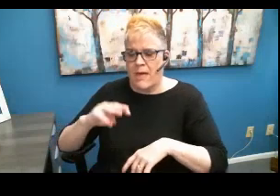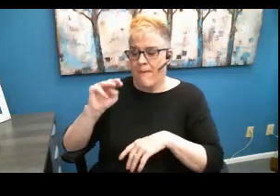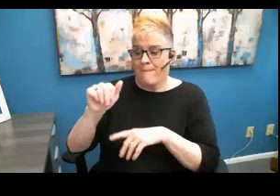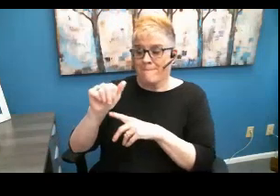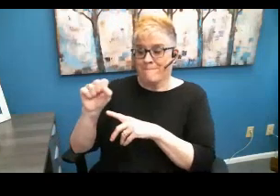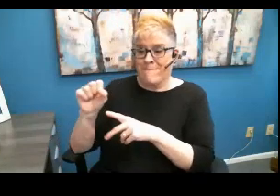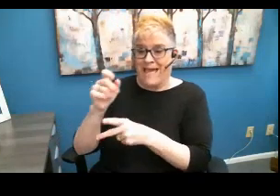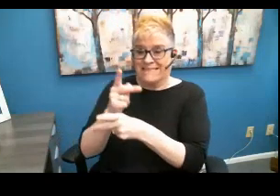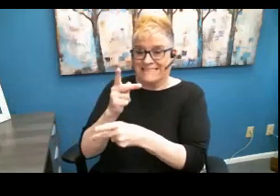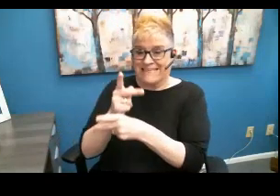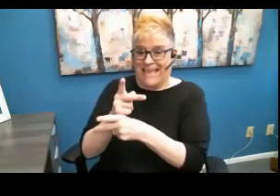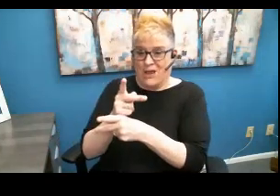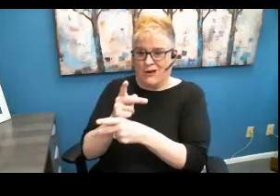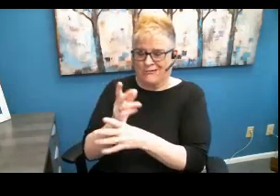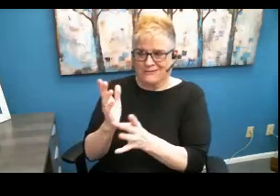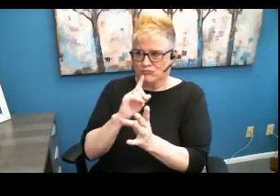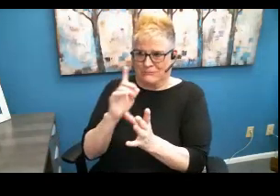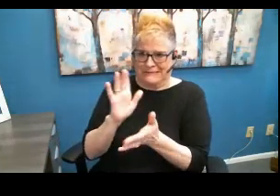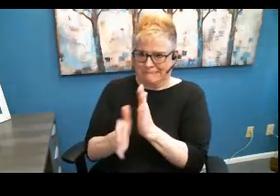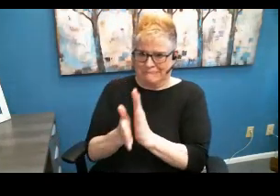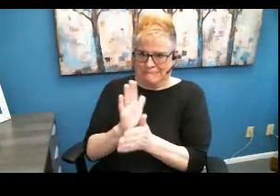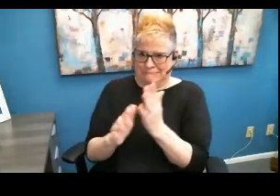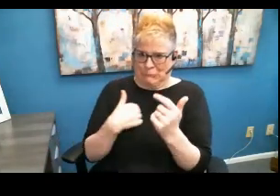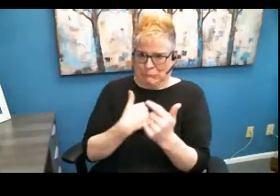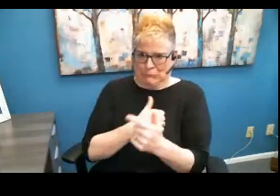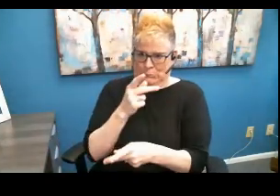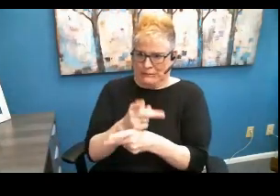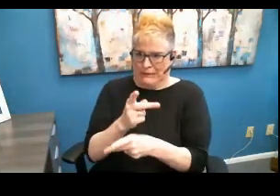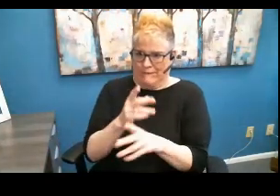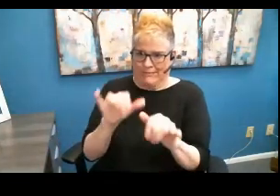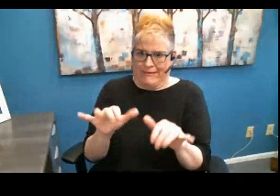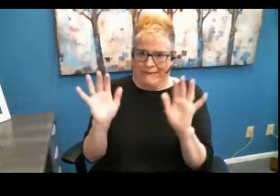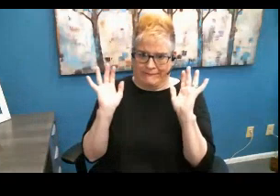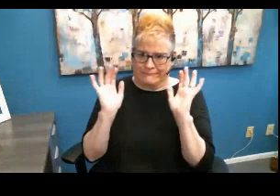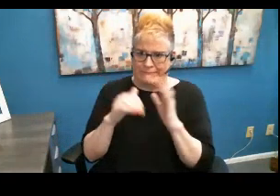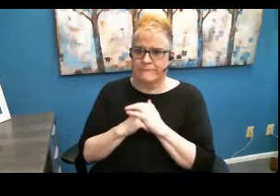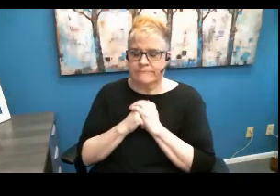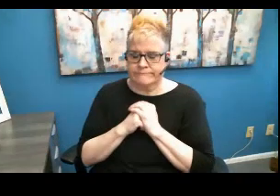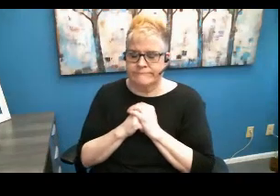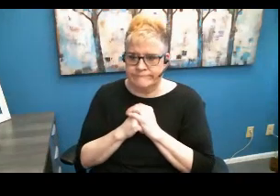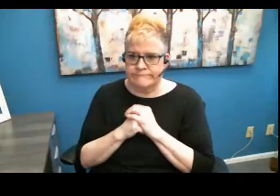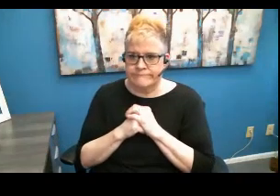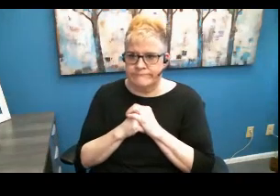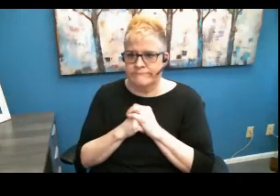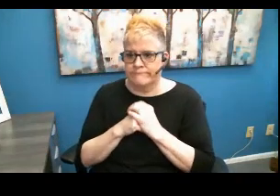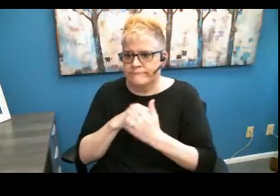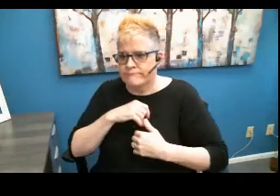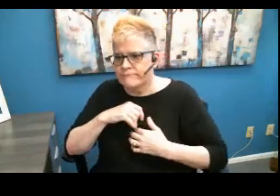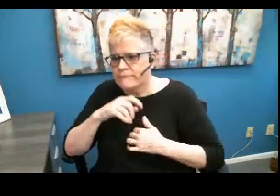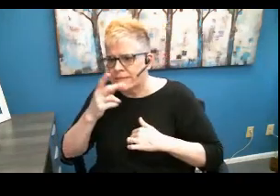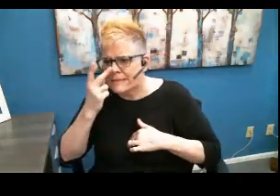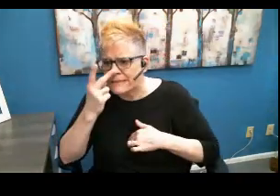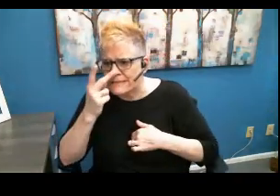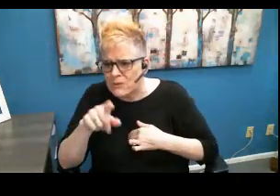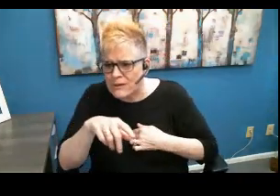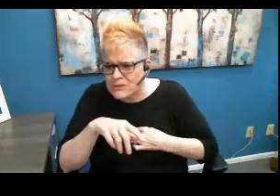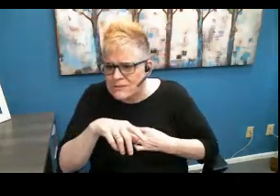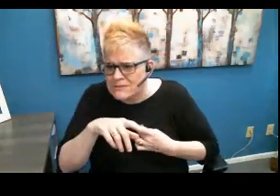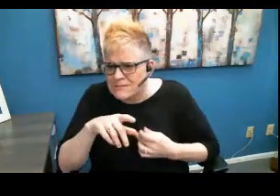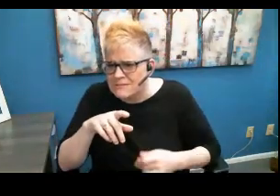really out of our hands. I see a question in the chat